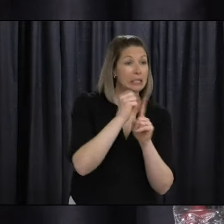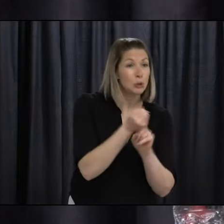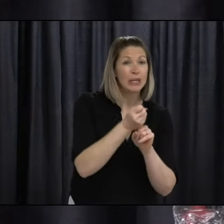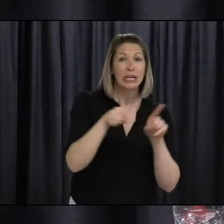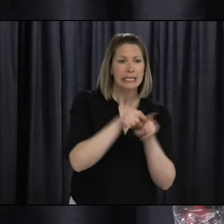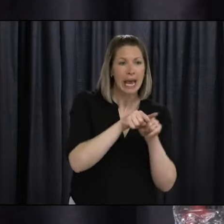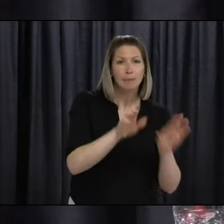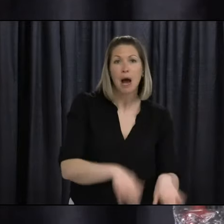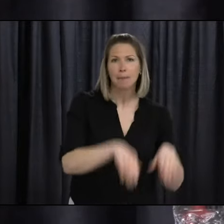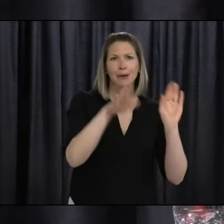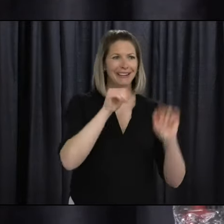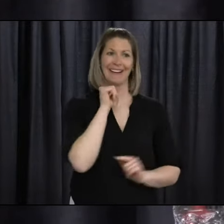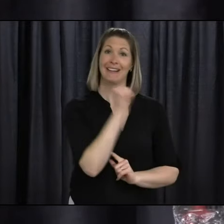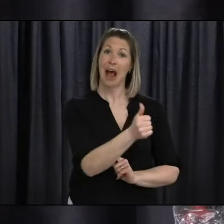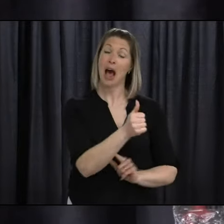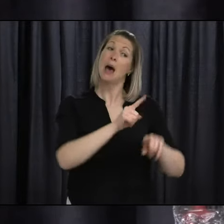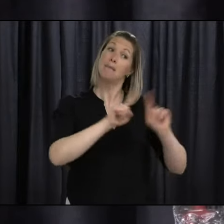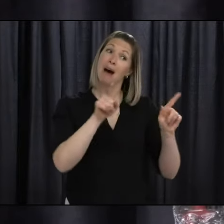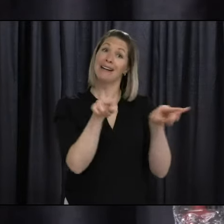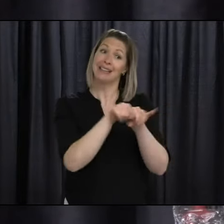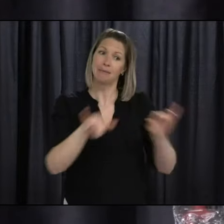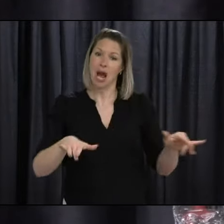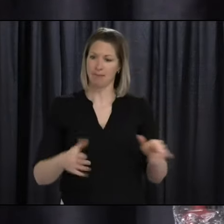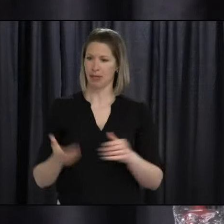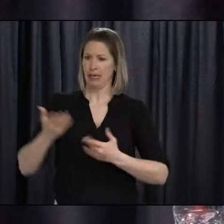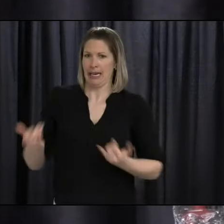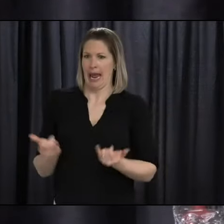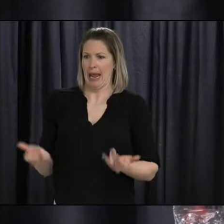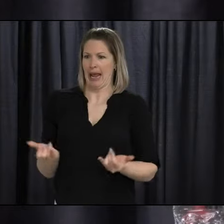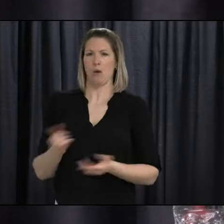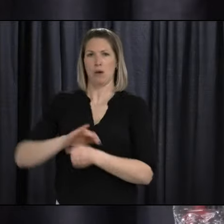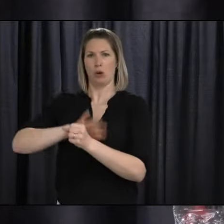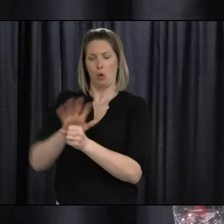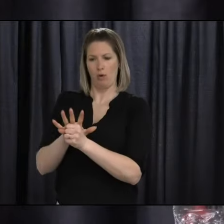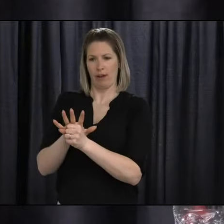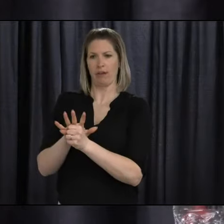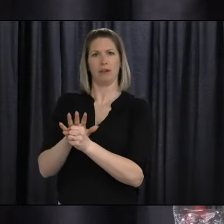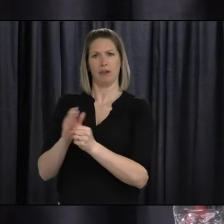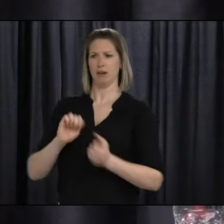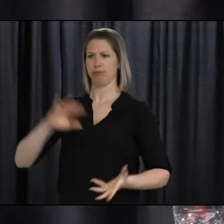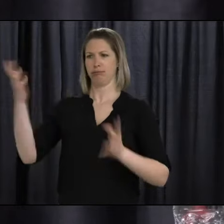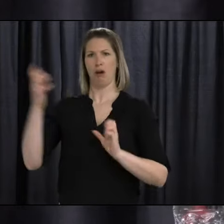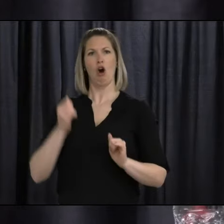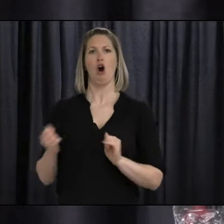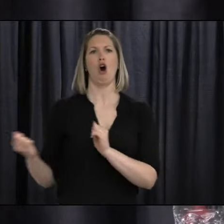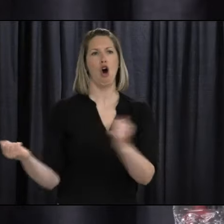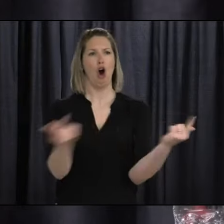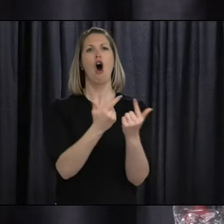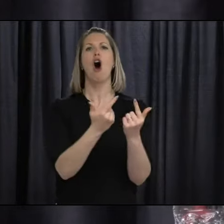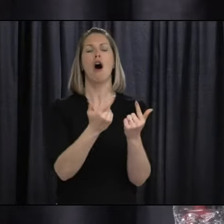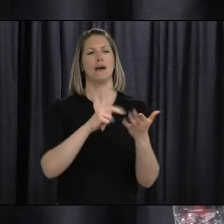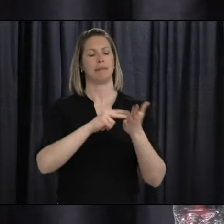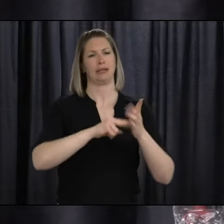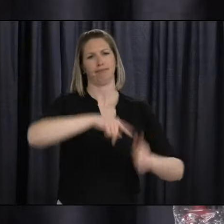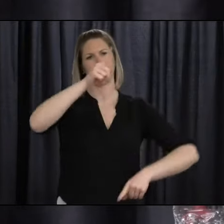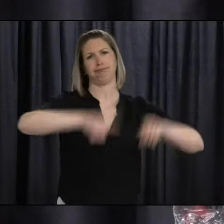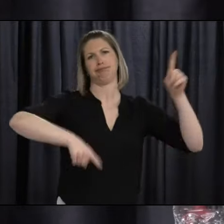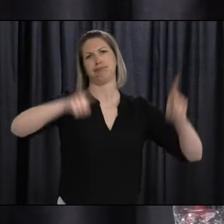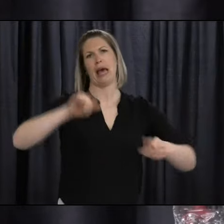me to continue with a catalogue of changes towards recovery. It speaks for itself. It is a landmark that